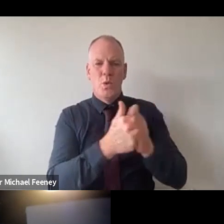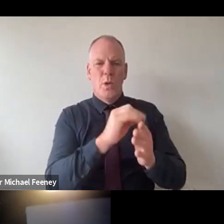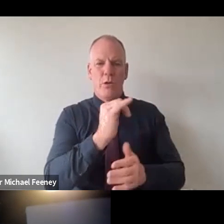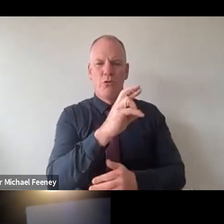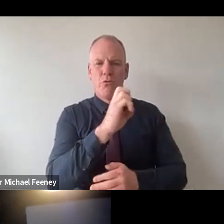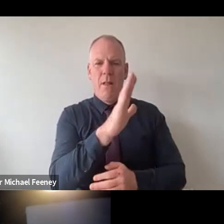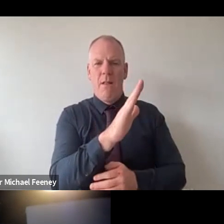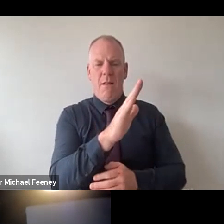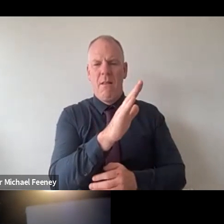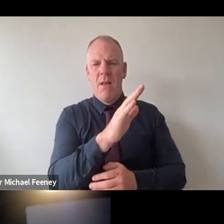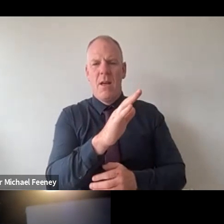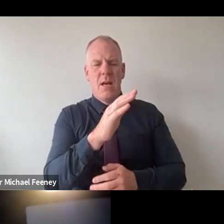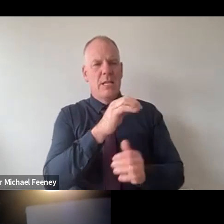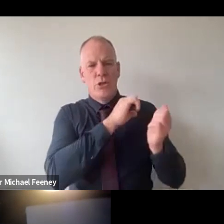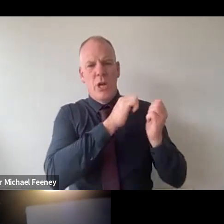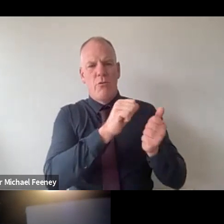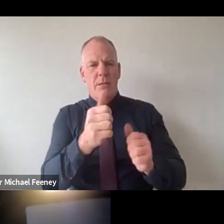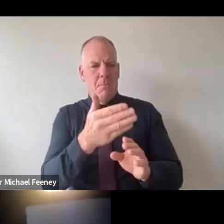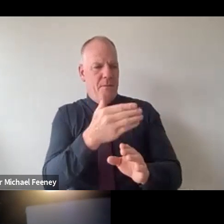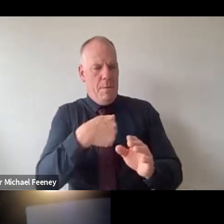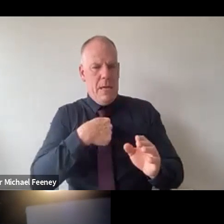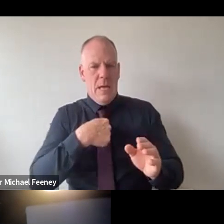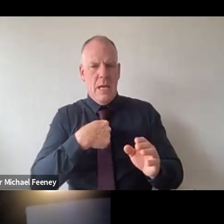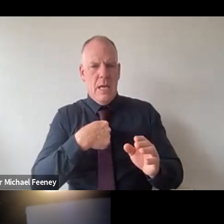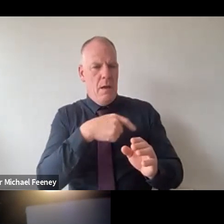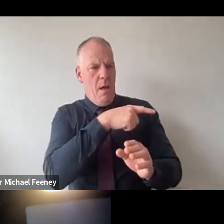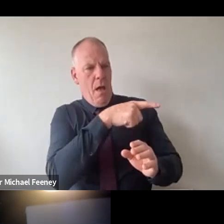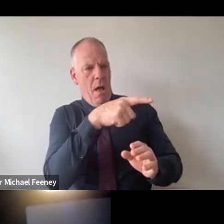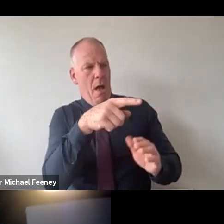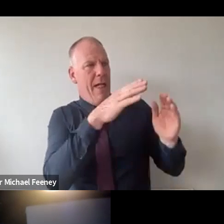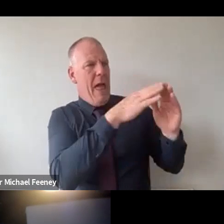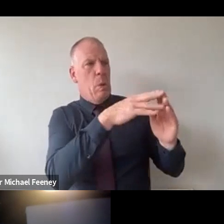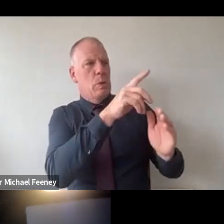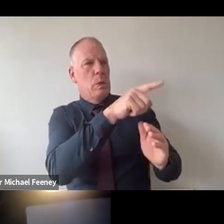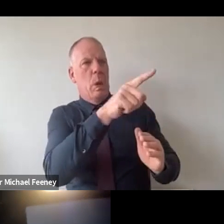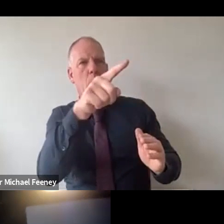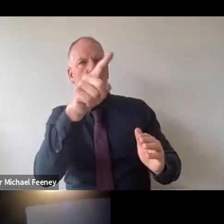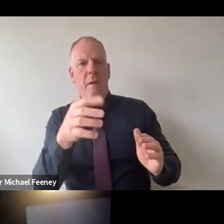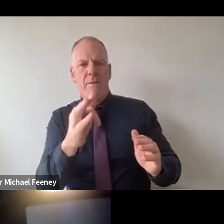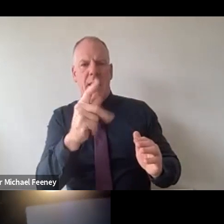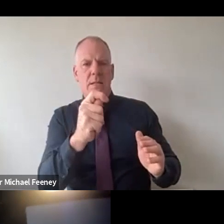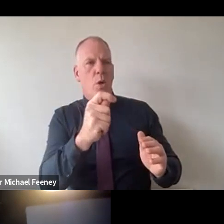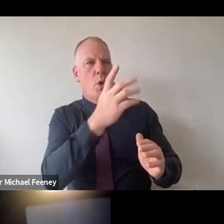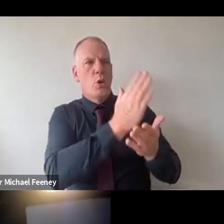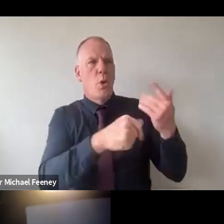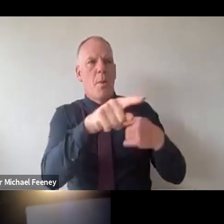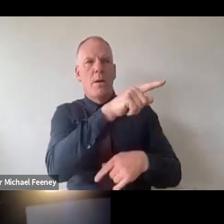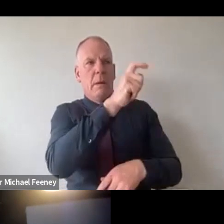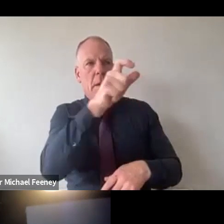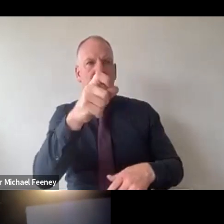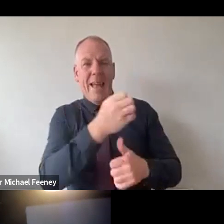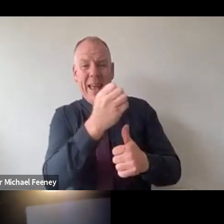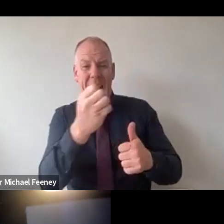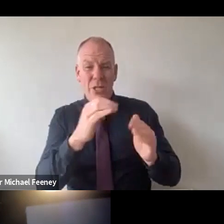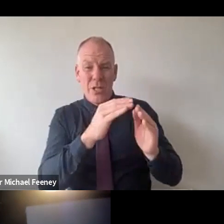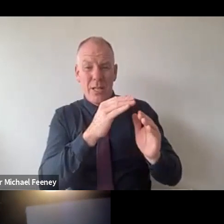me, all of my flats, there was always, in each household, someone had gone into prison. And like, I remember when